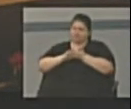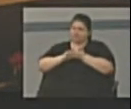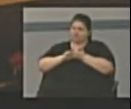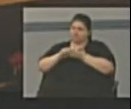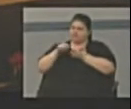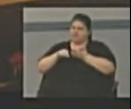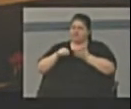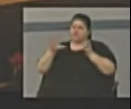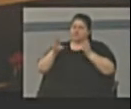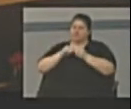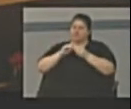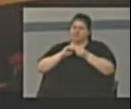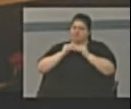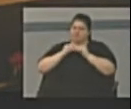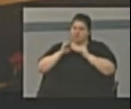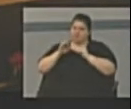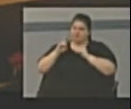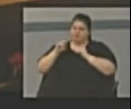the development.